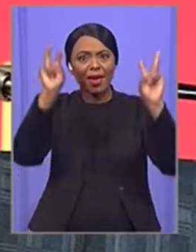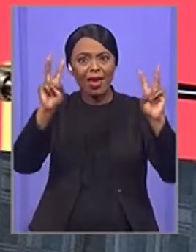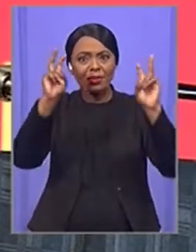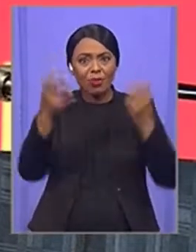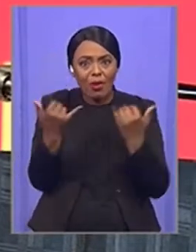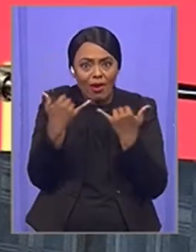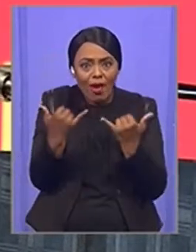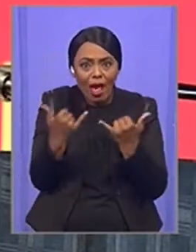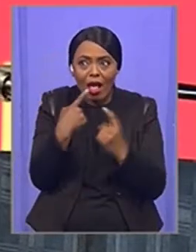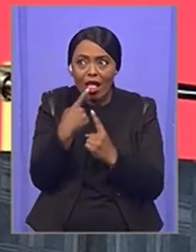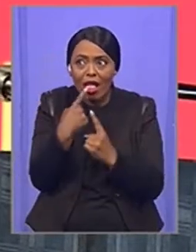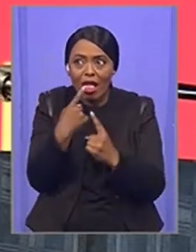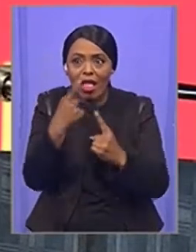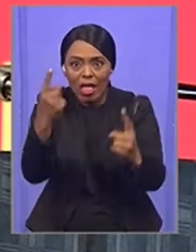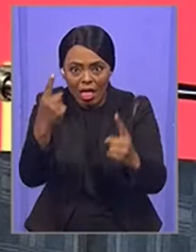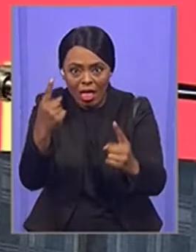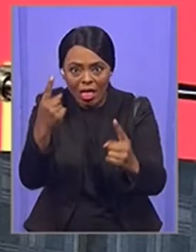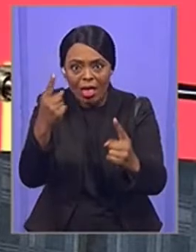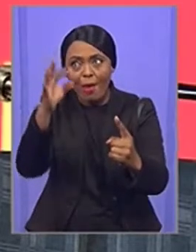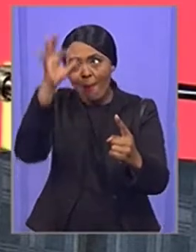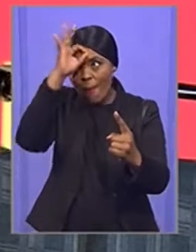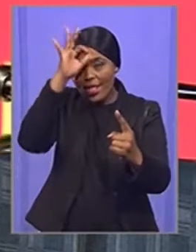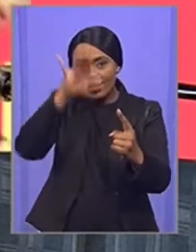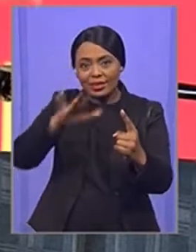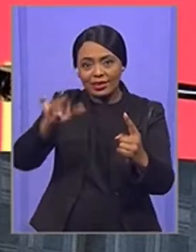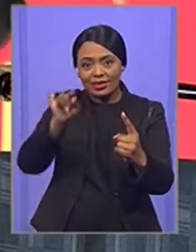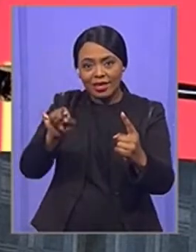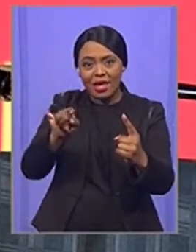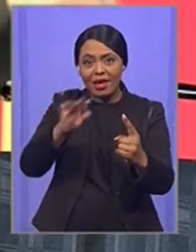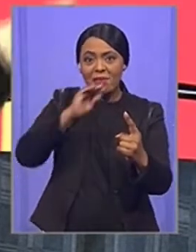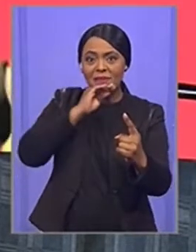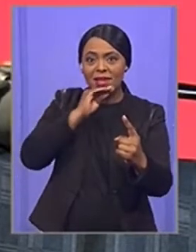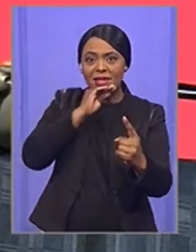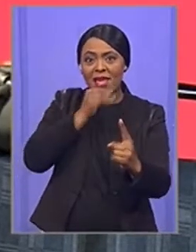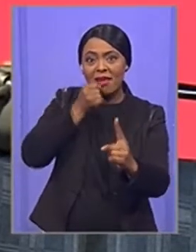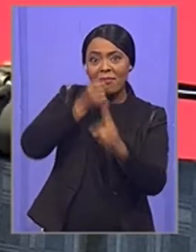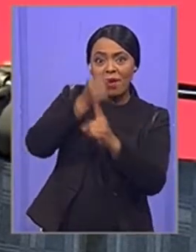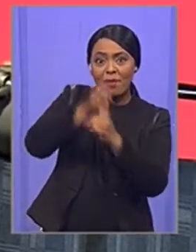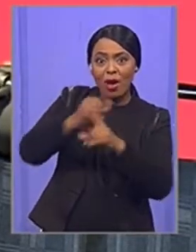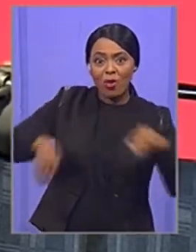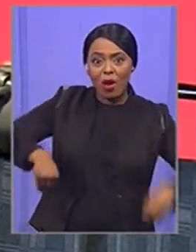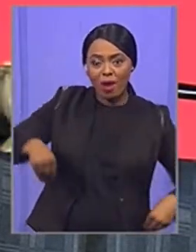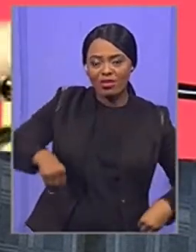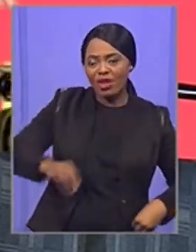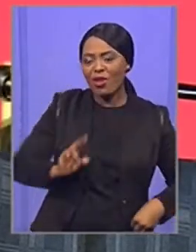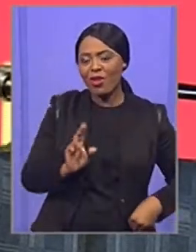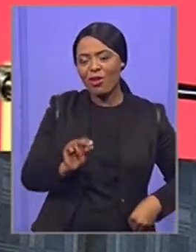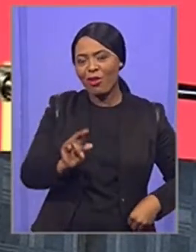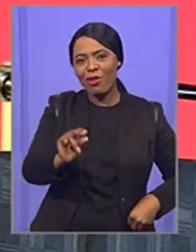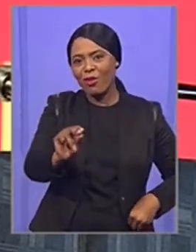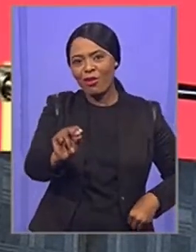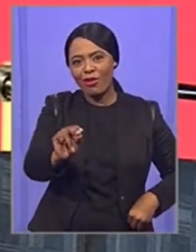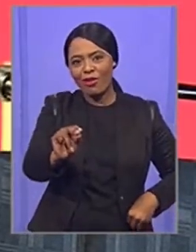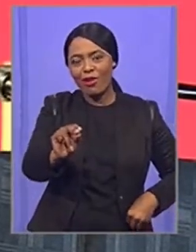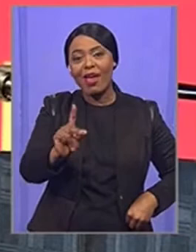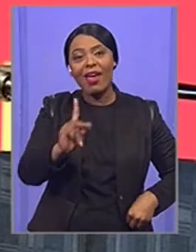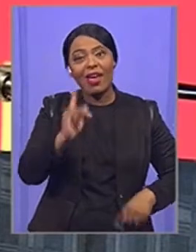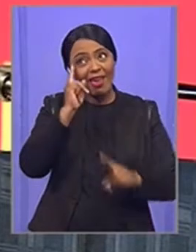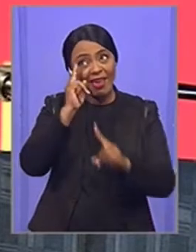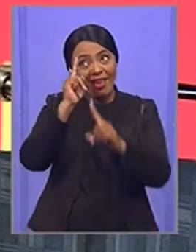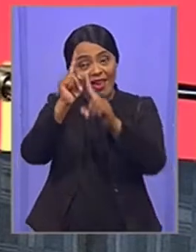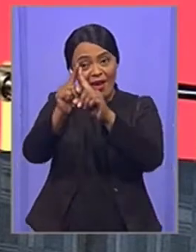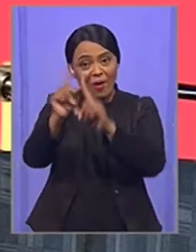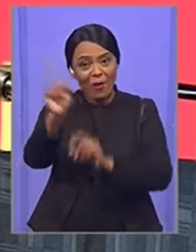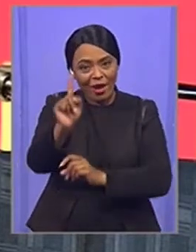reported to the police station, the intention is not to fight corruption. The intention is